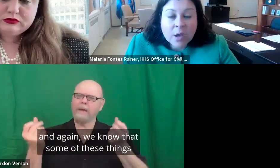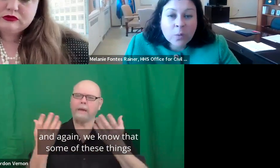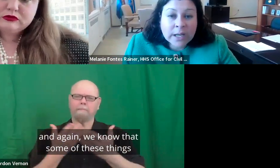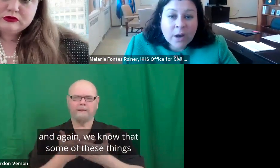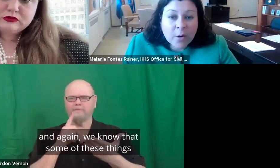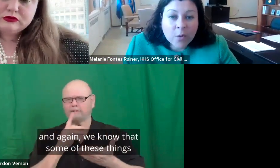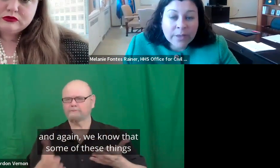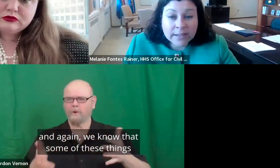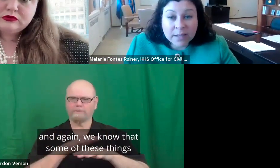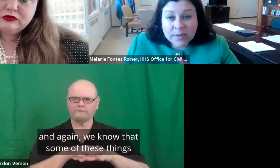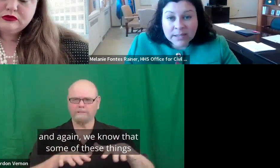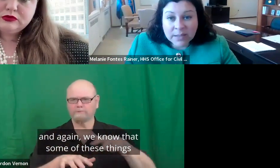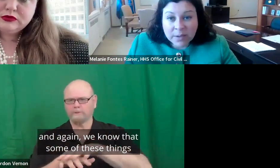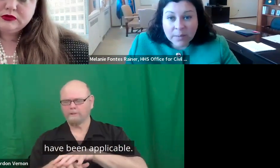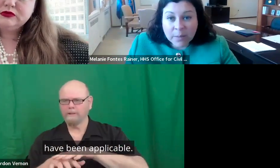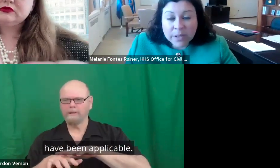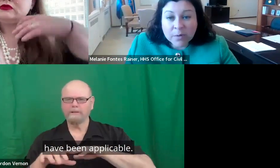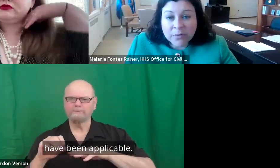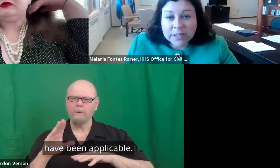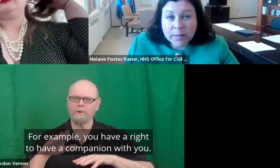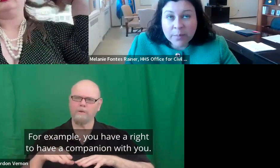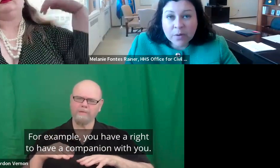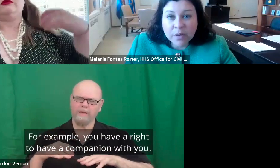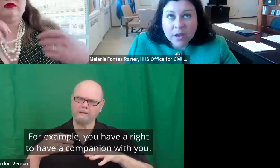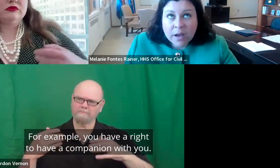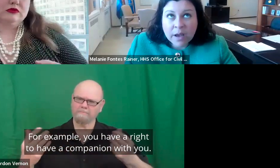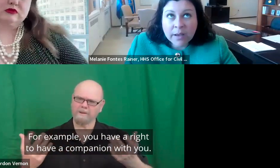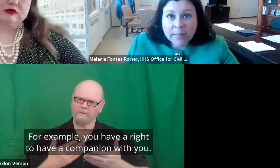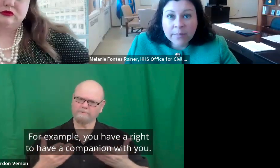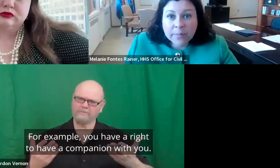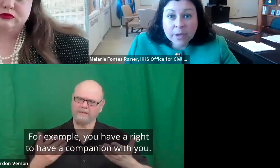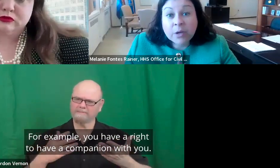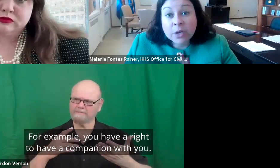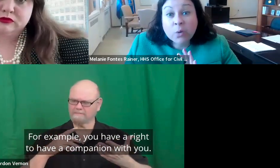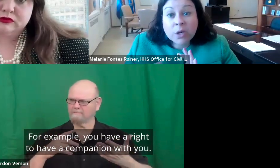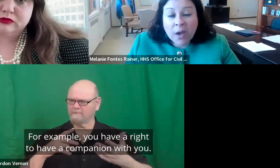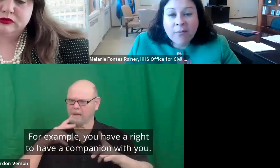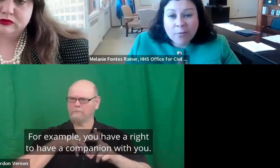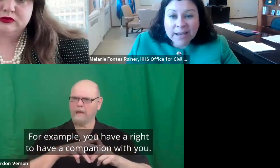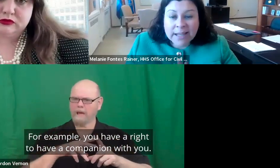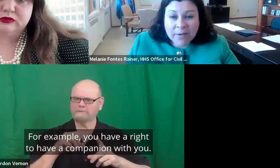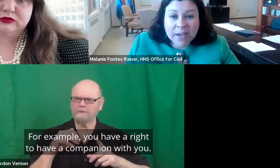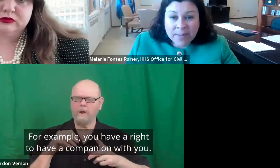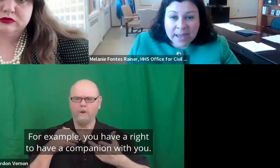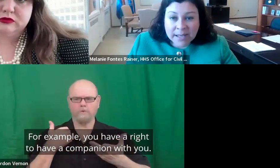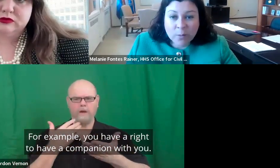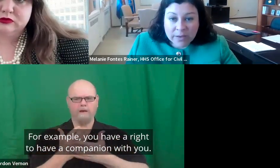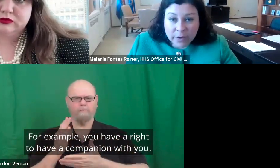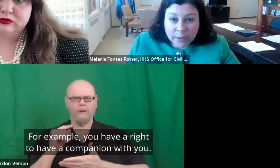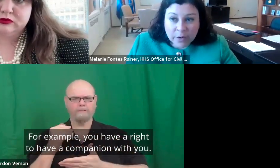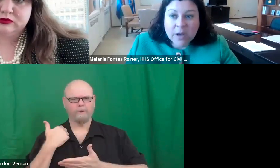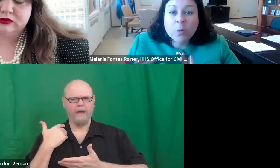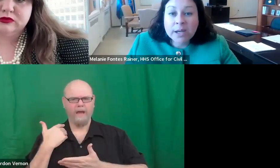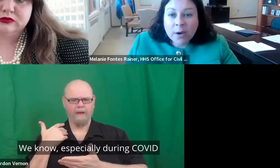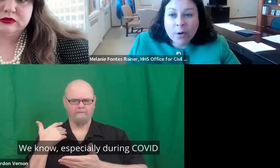again, we know that some of these things have been inapplicable. For example, you have a right to have a companion